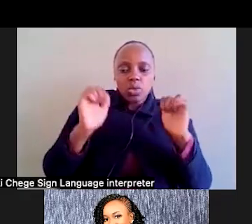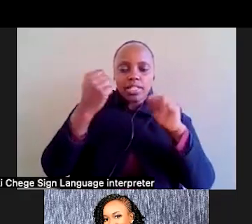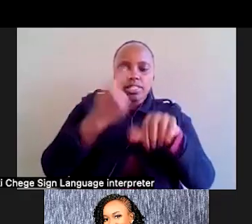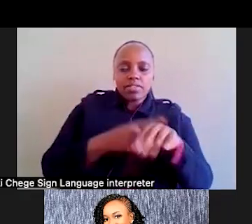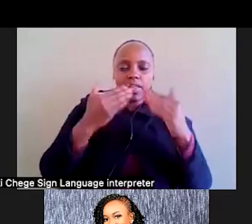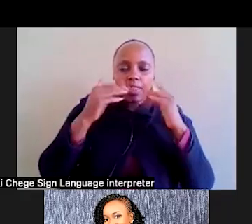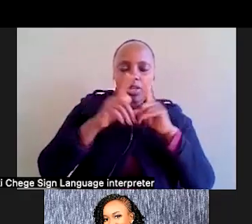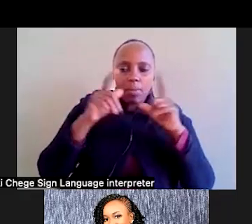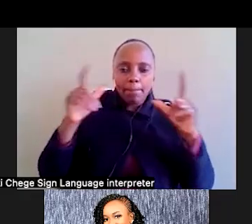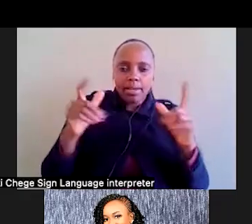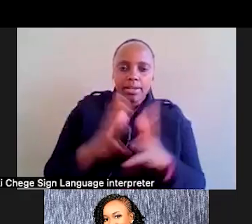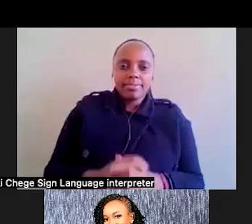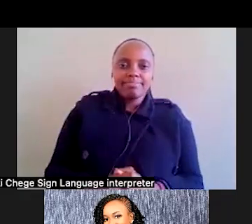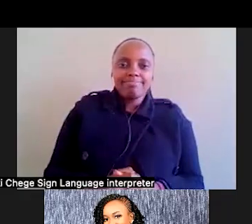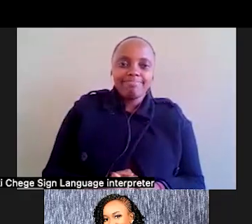so much.